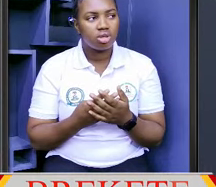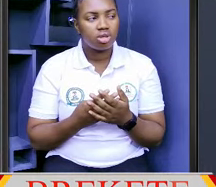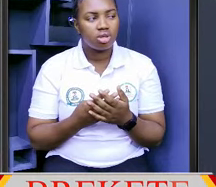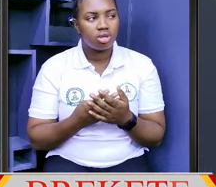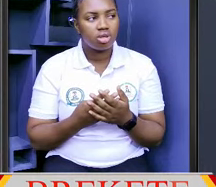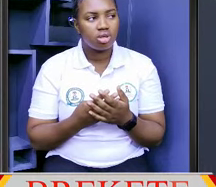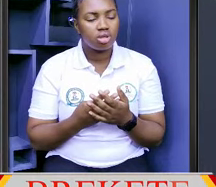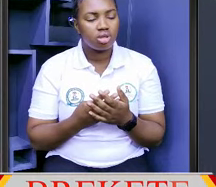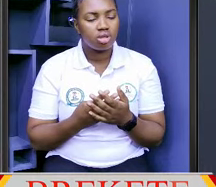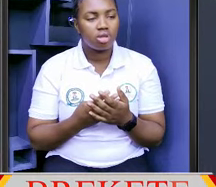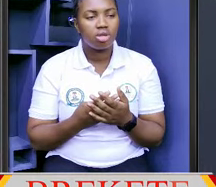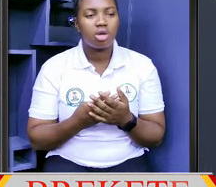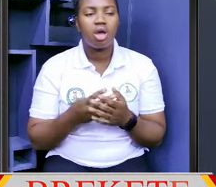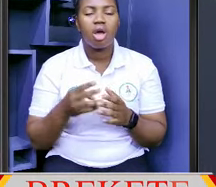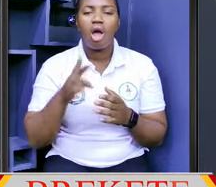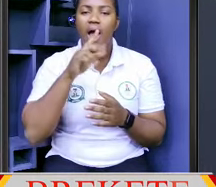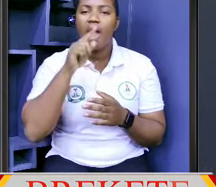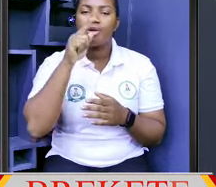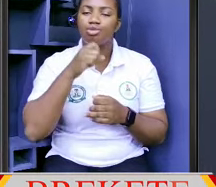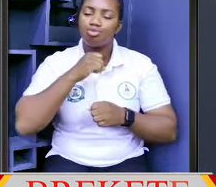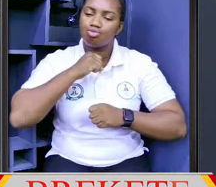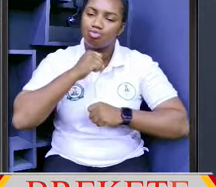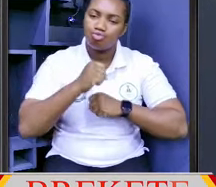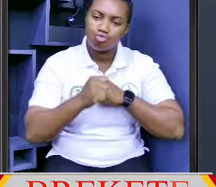Are you suffering from stroke?